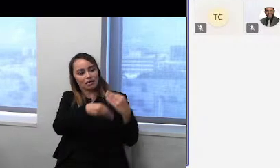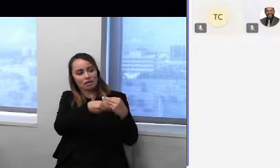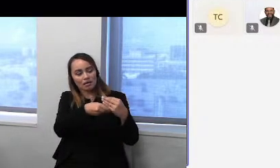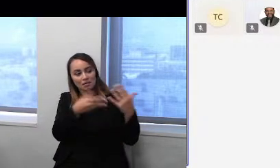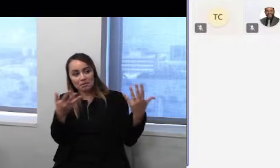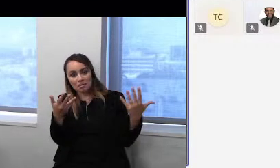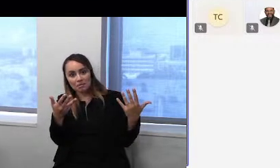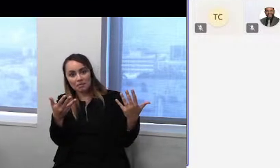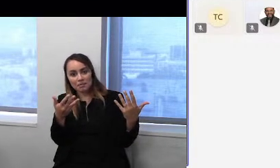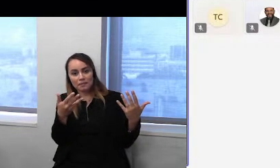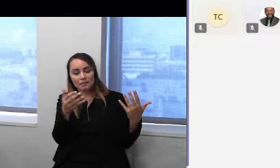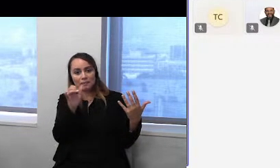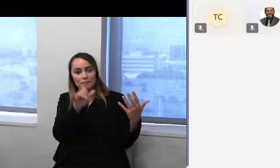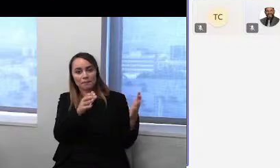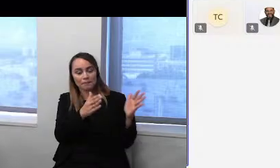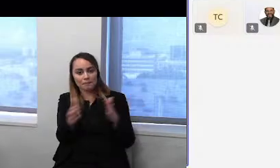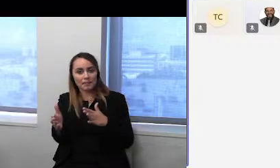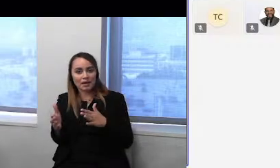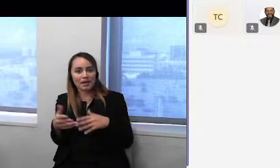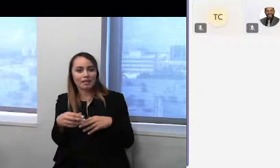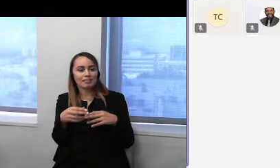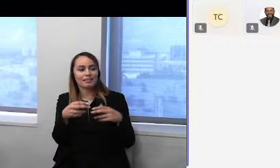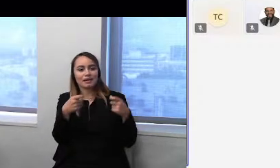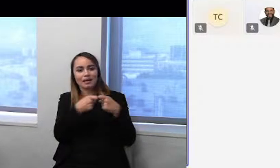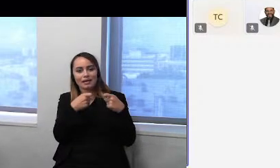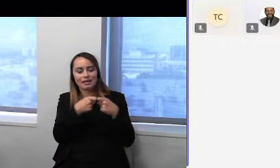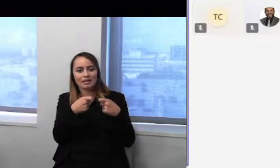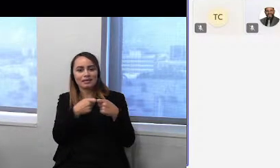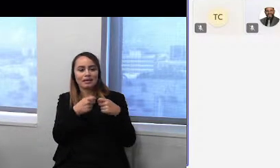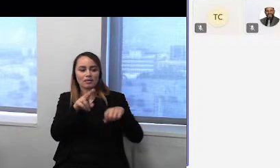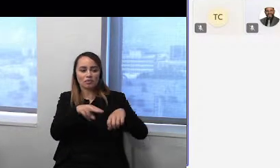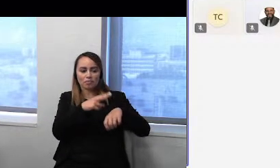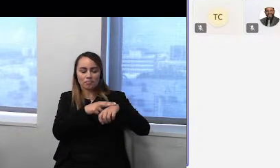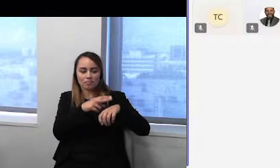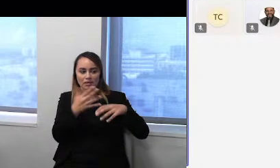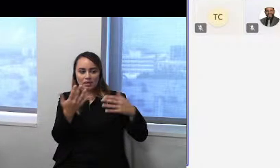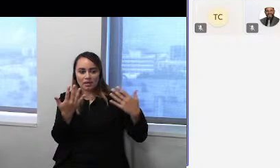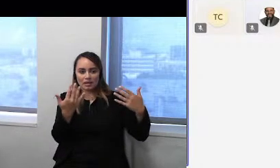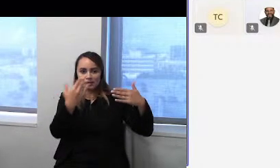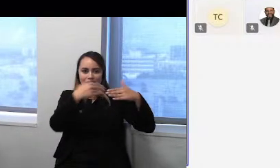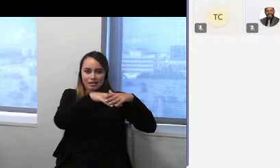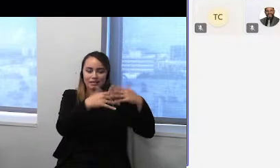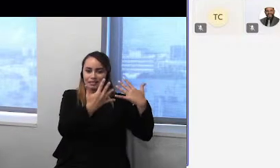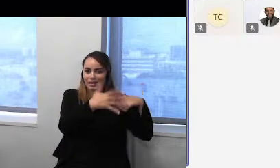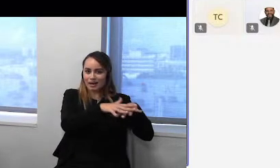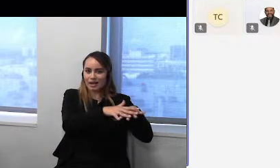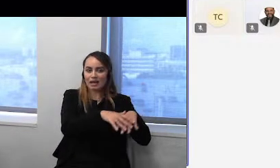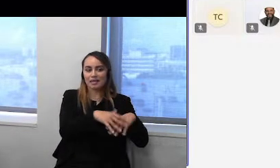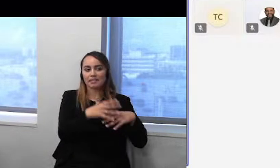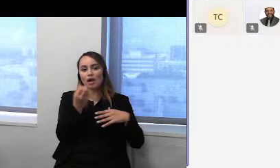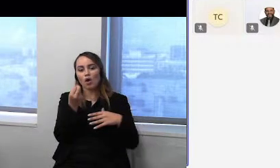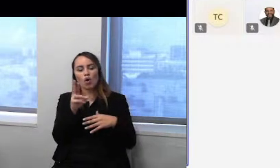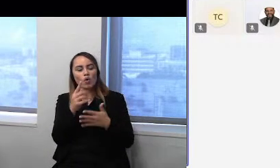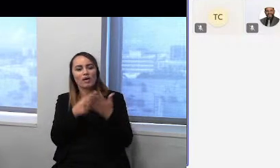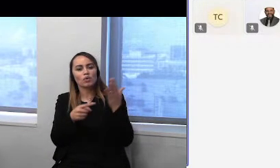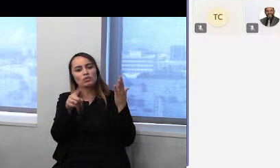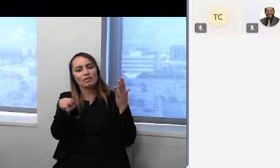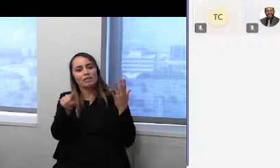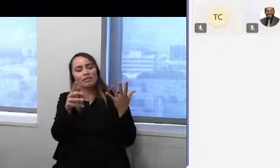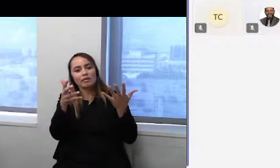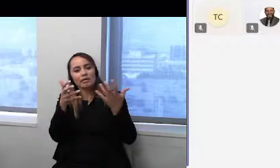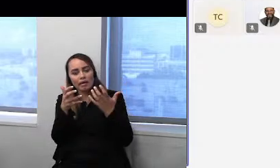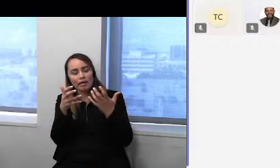integrated energy plan, and what you would want to see in the rate